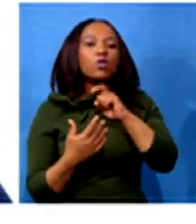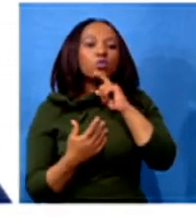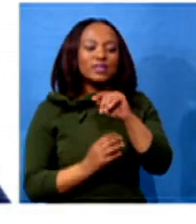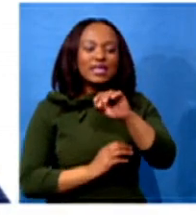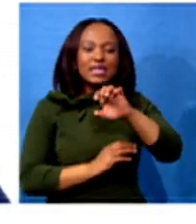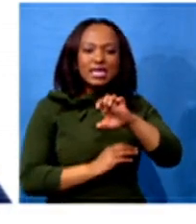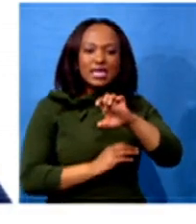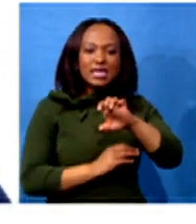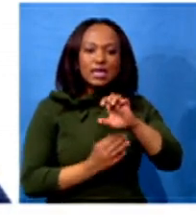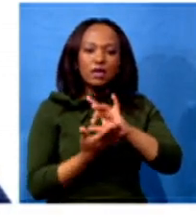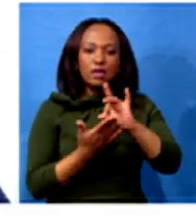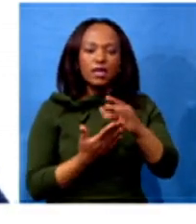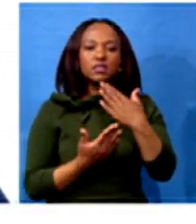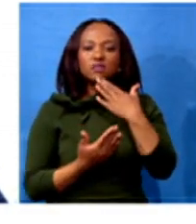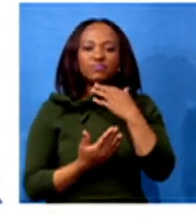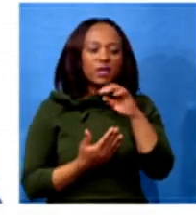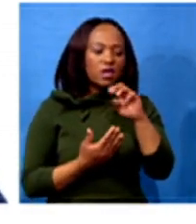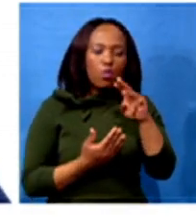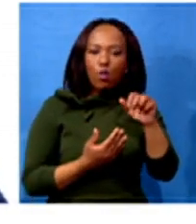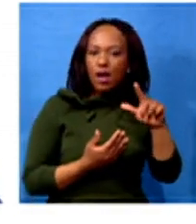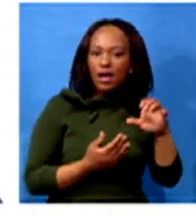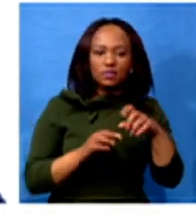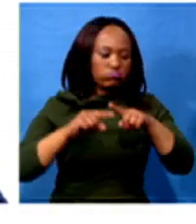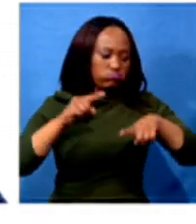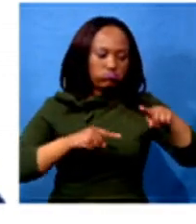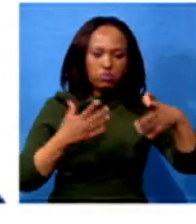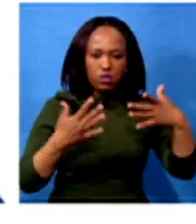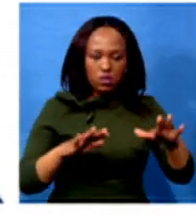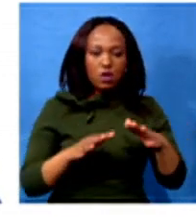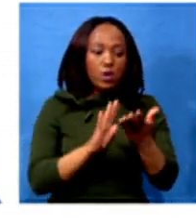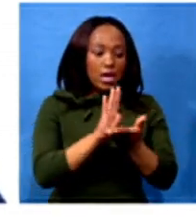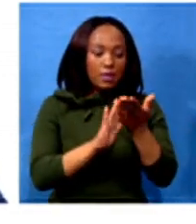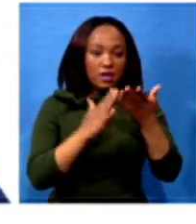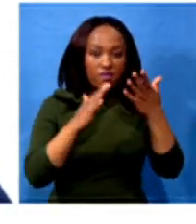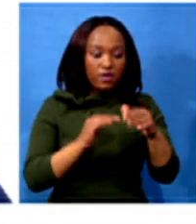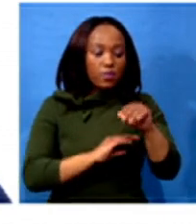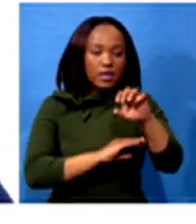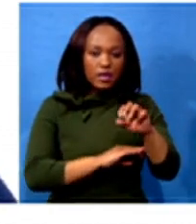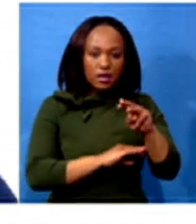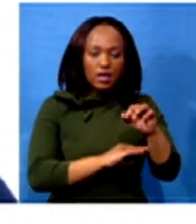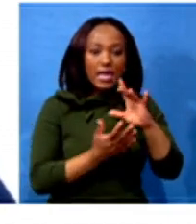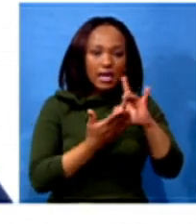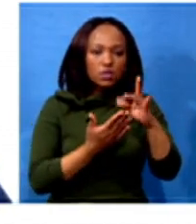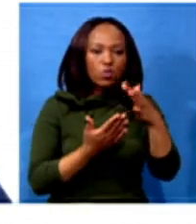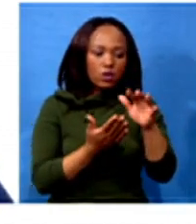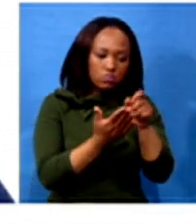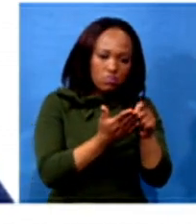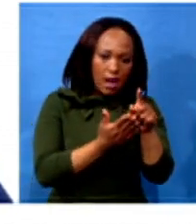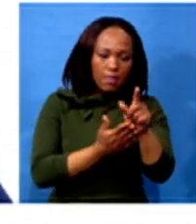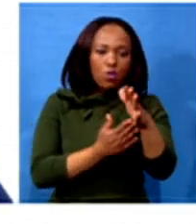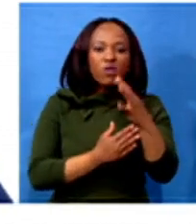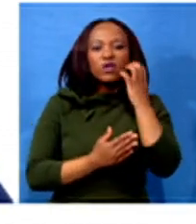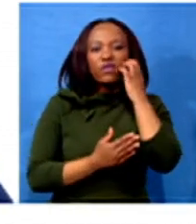which we are now able to pay them through. And once they update and give us the eCash, we'll put their money in their cell